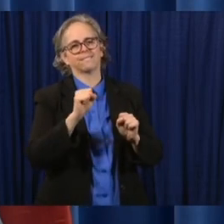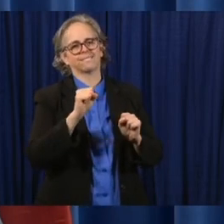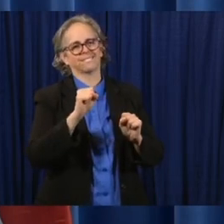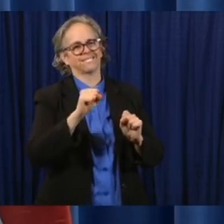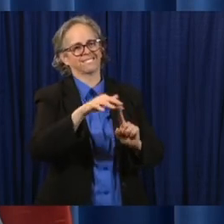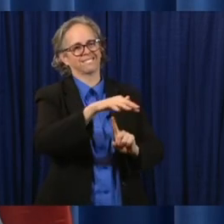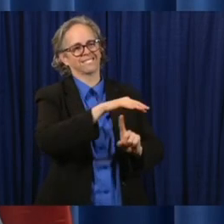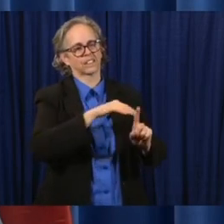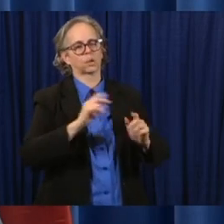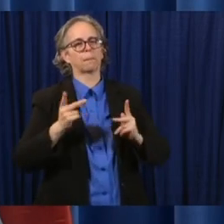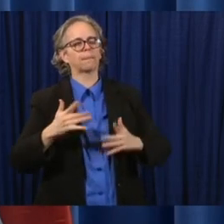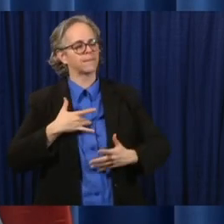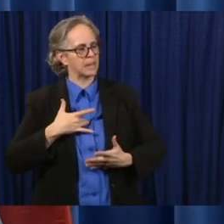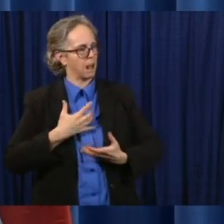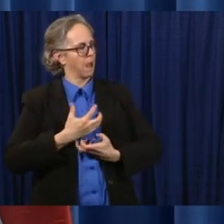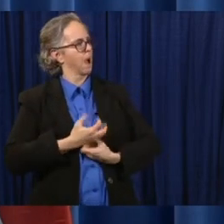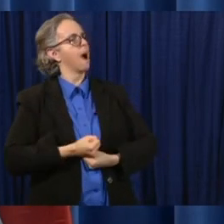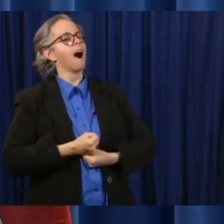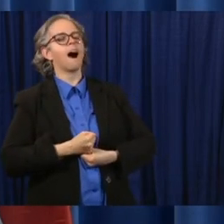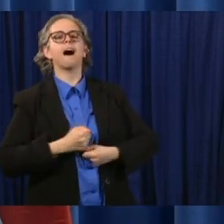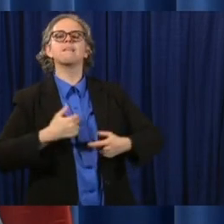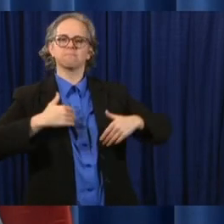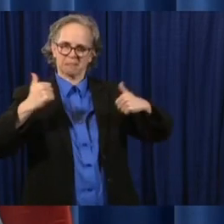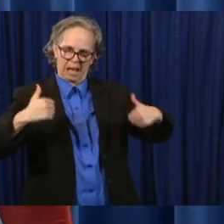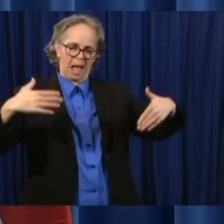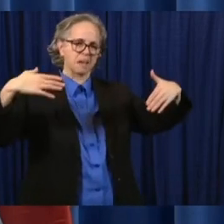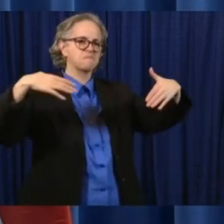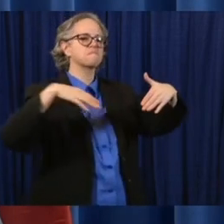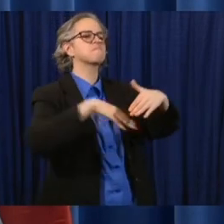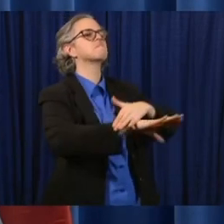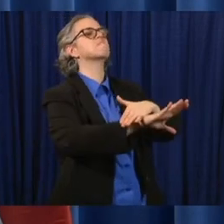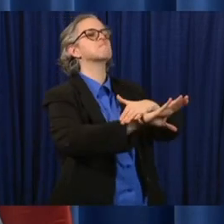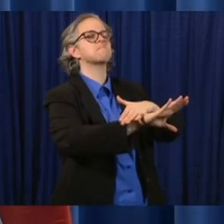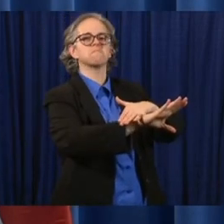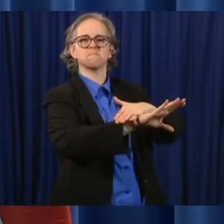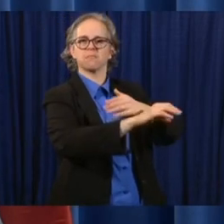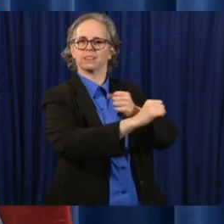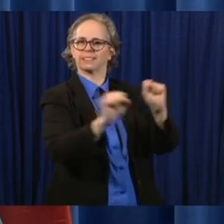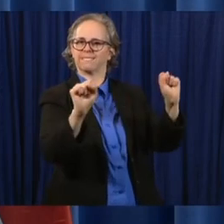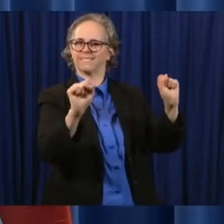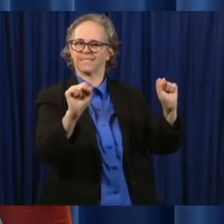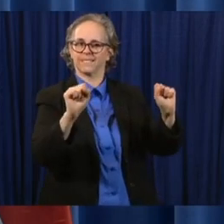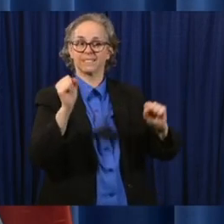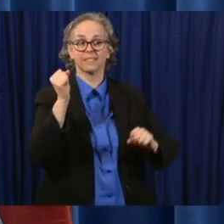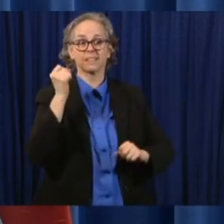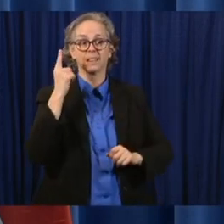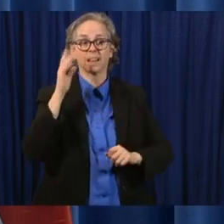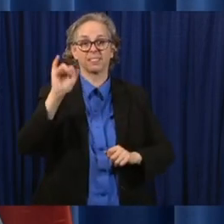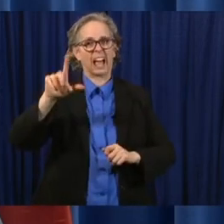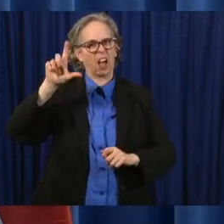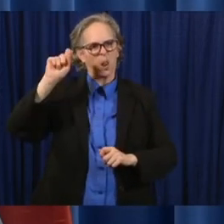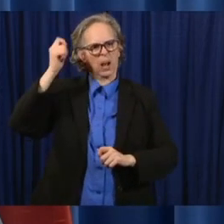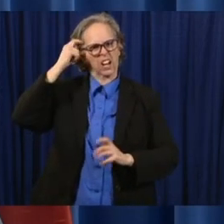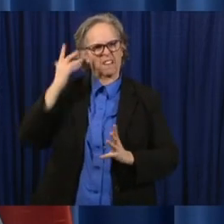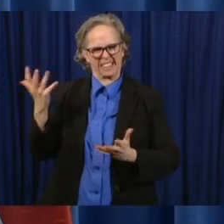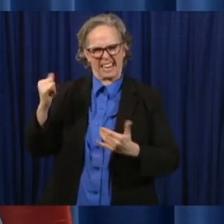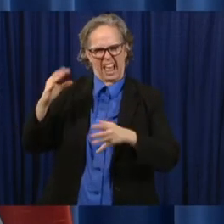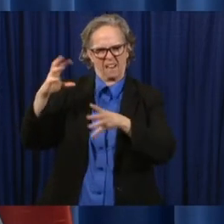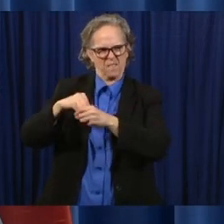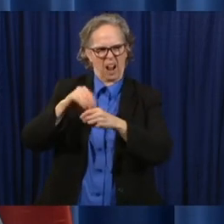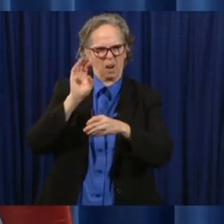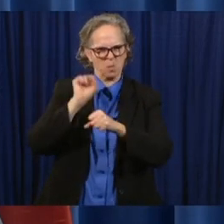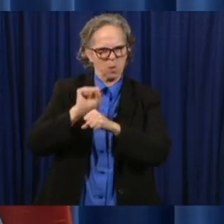are working on, what Lieutenant Governor is working on right now, and working on with our business advisory group, and working on with the